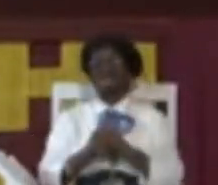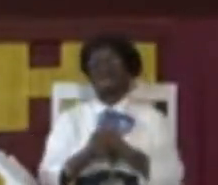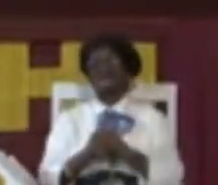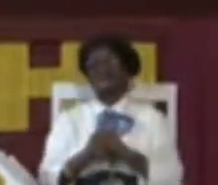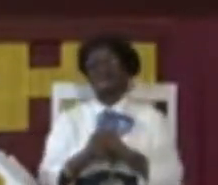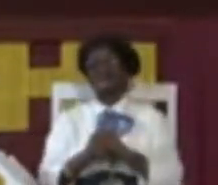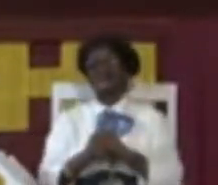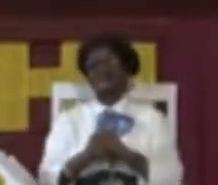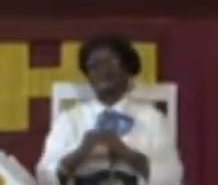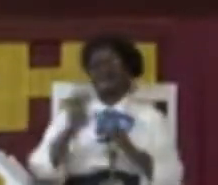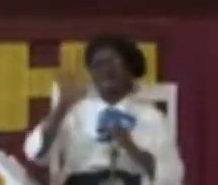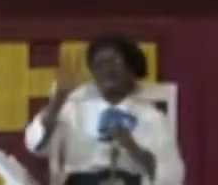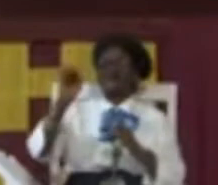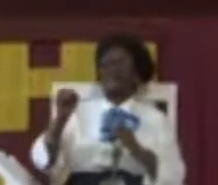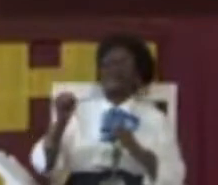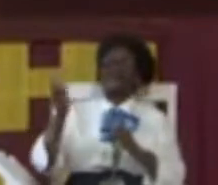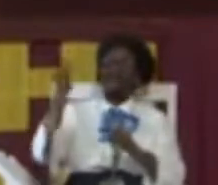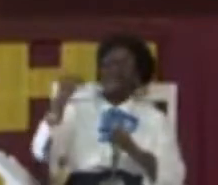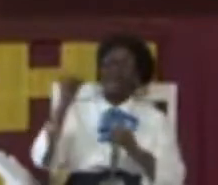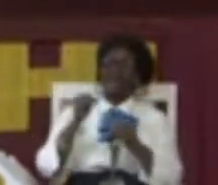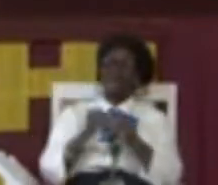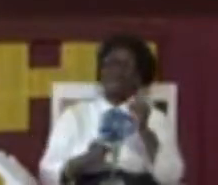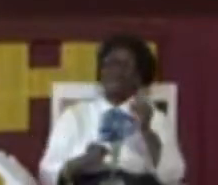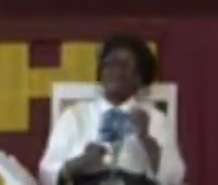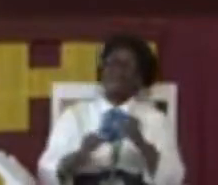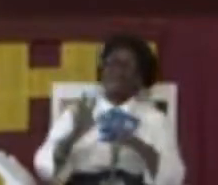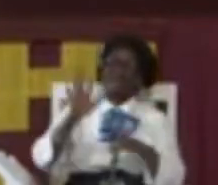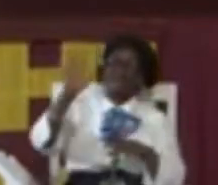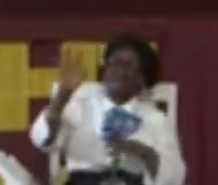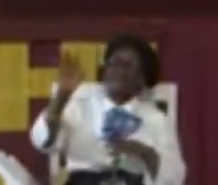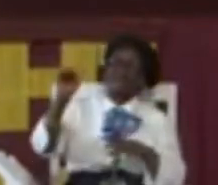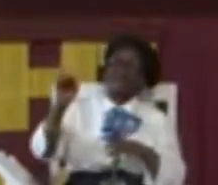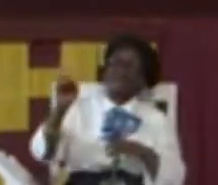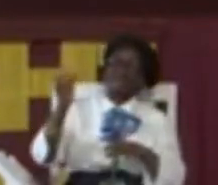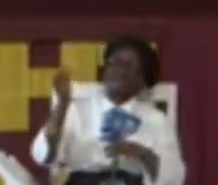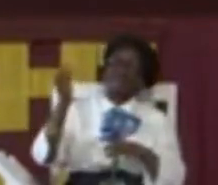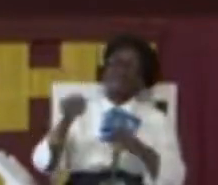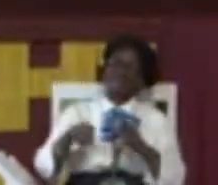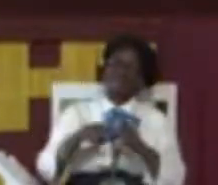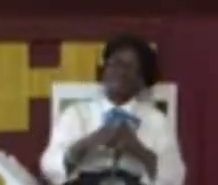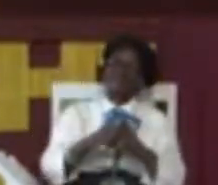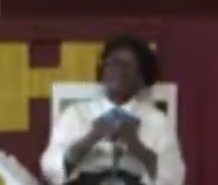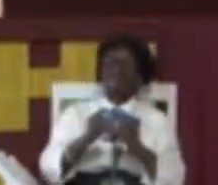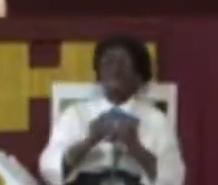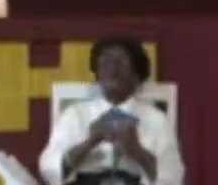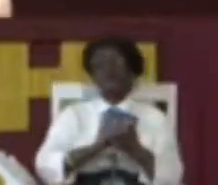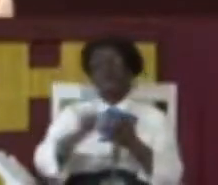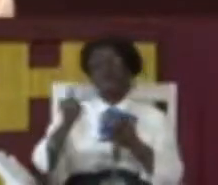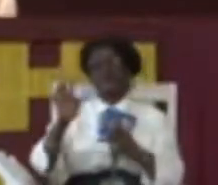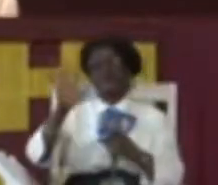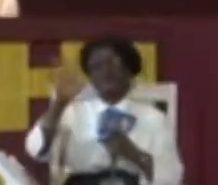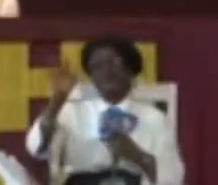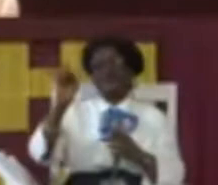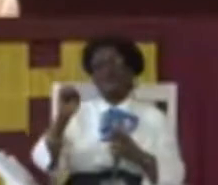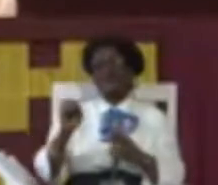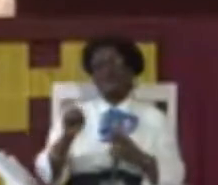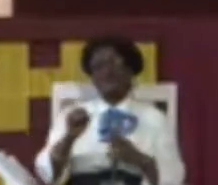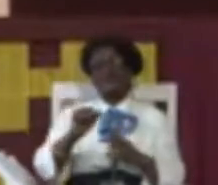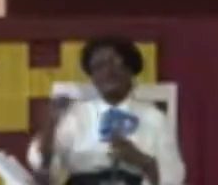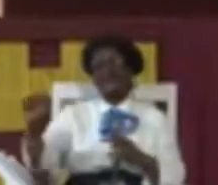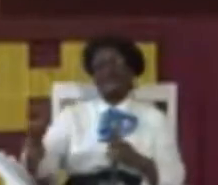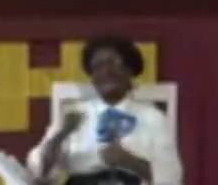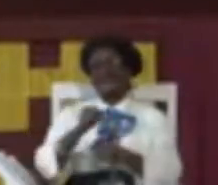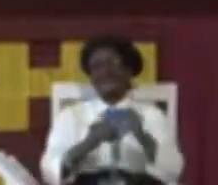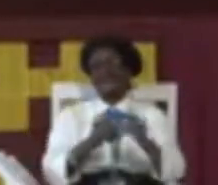50 last week, 50 this week, 50 a year ago.